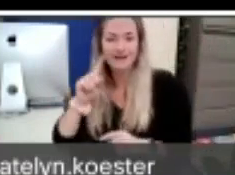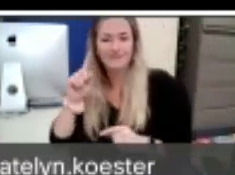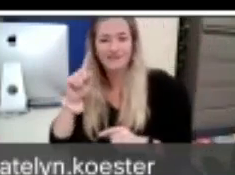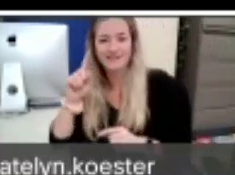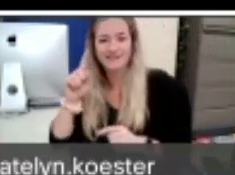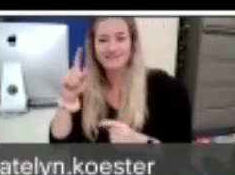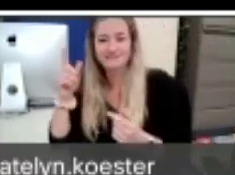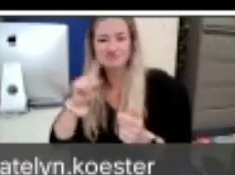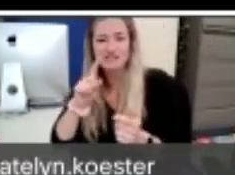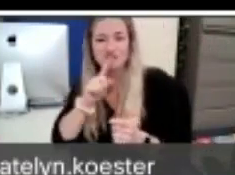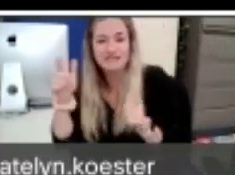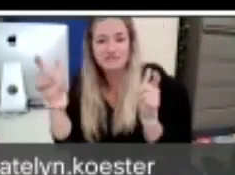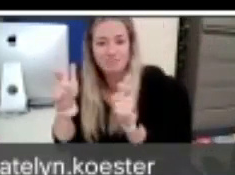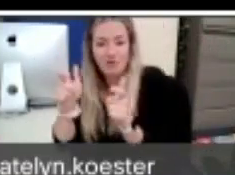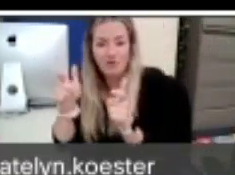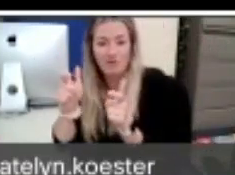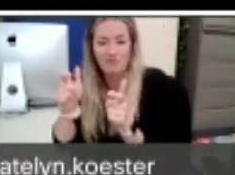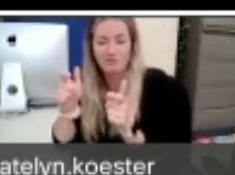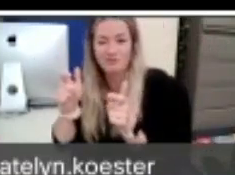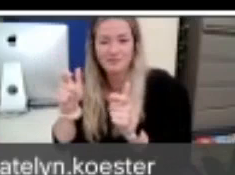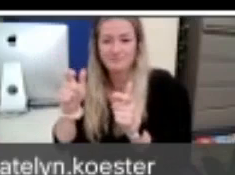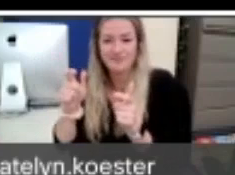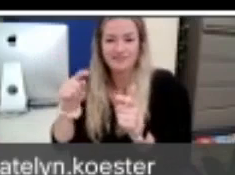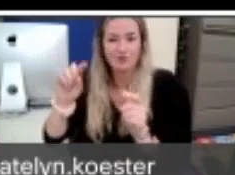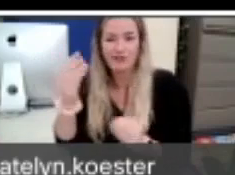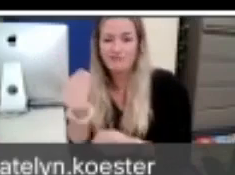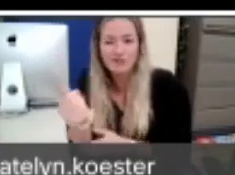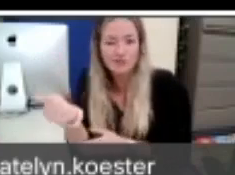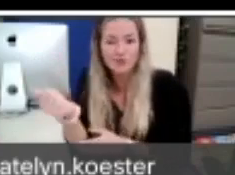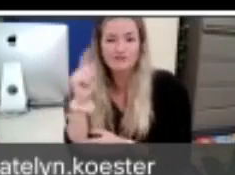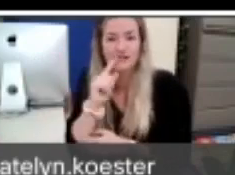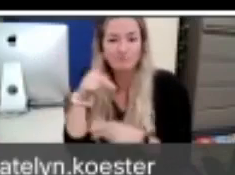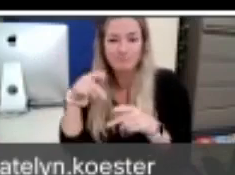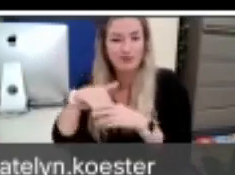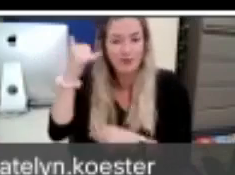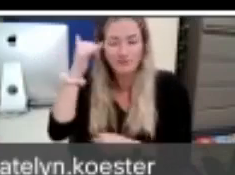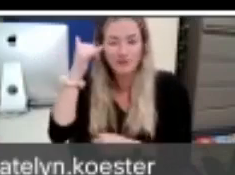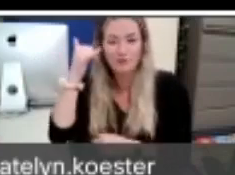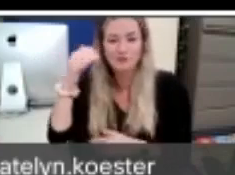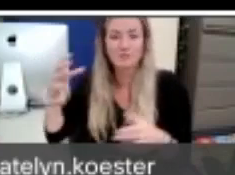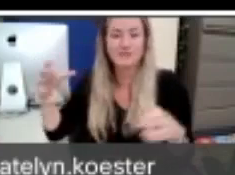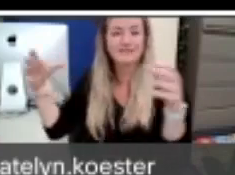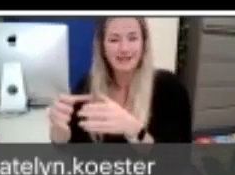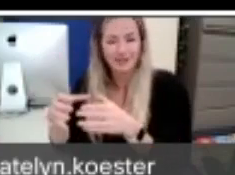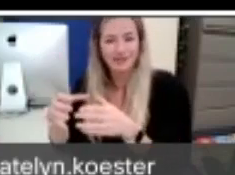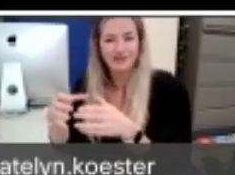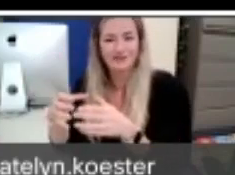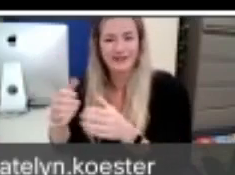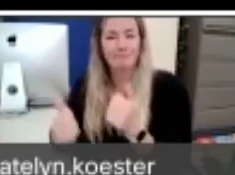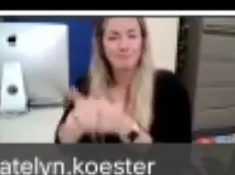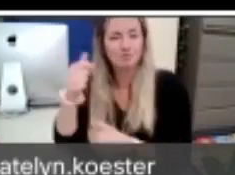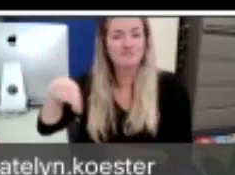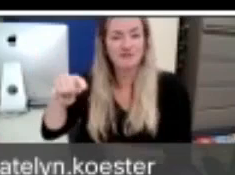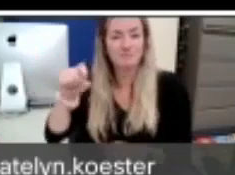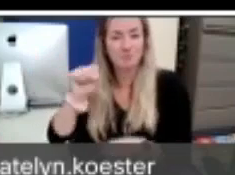There, you know, it's the same as like with the hearing world. There's so many different types of people, but the, you know, and it's huge. But in the deaf